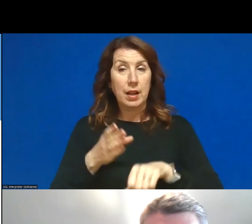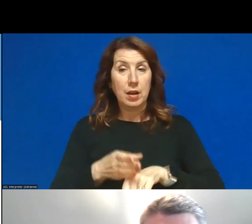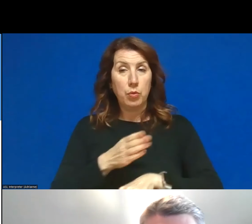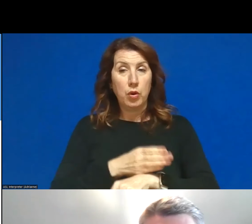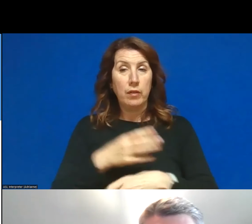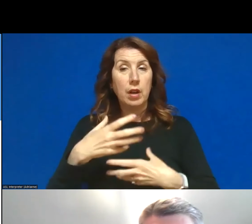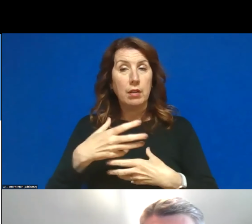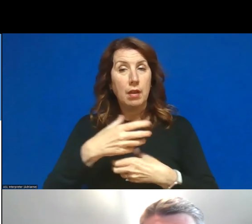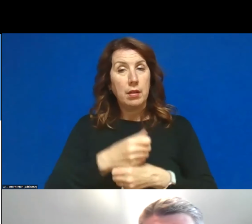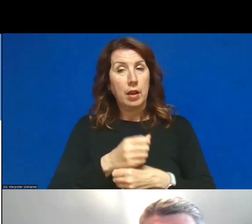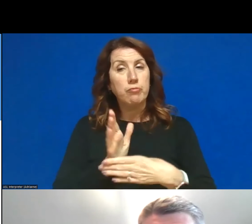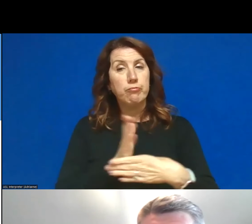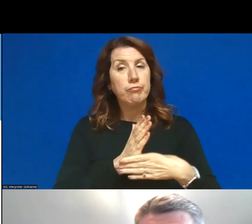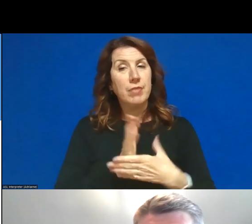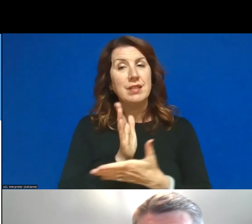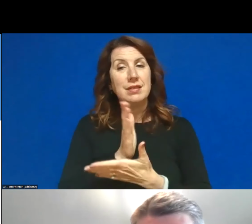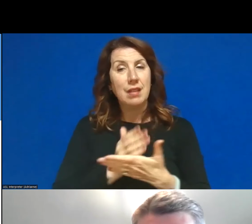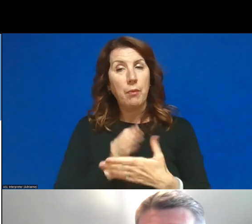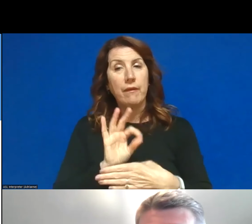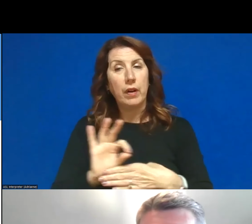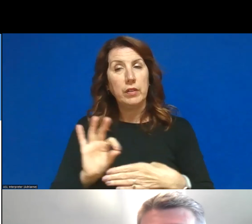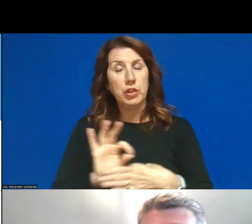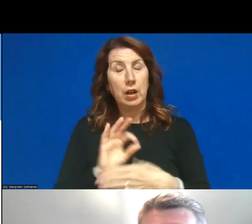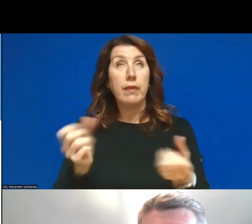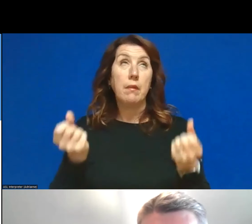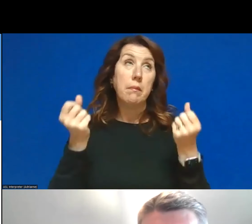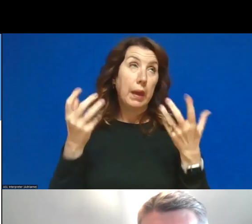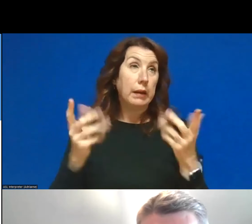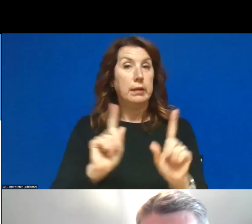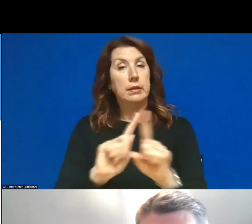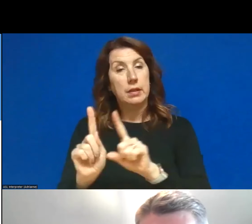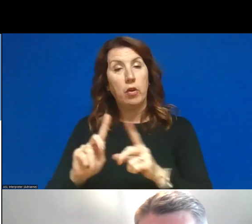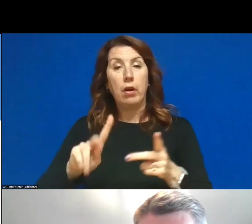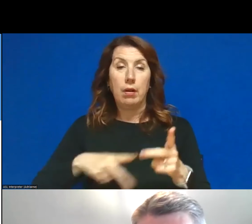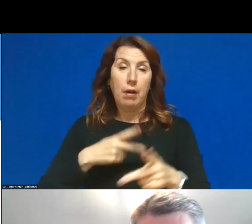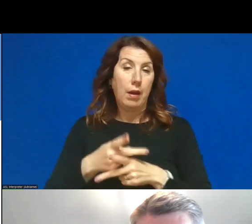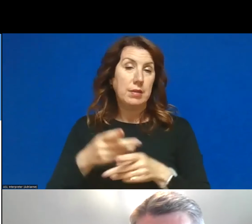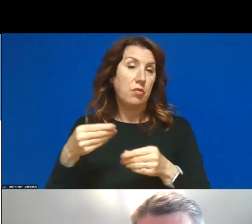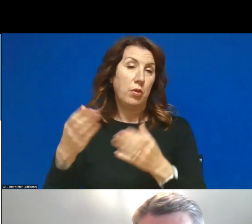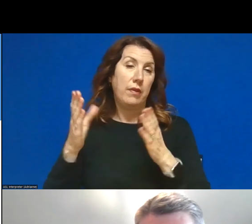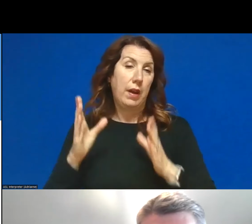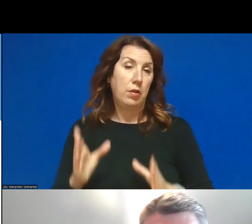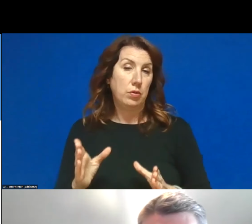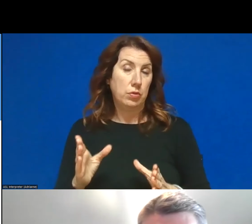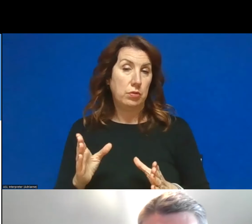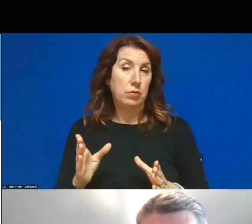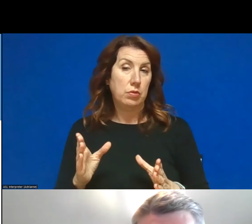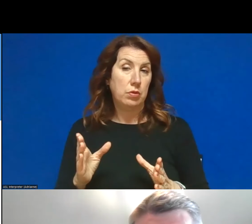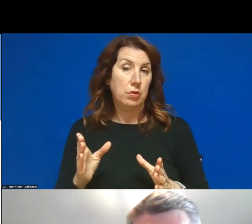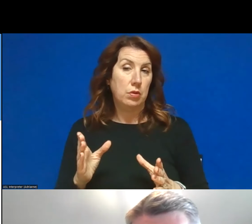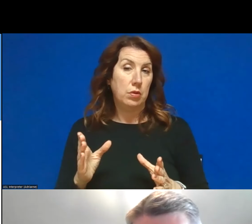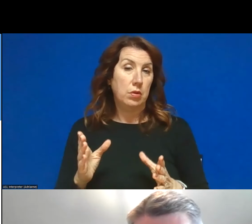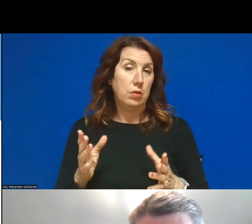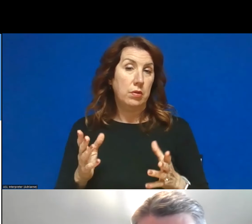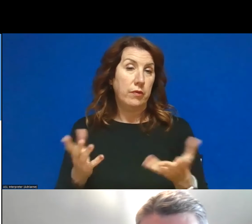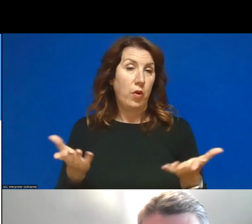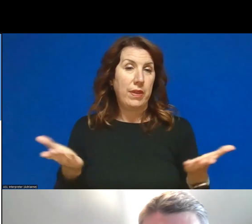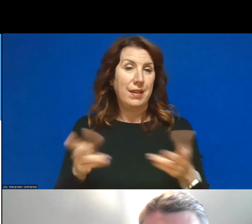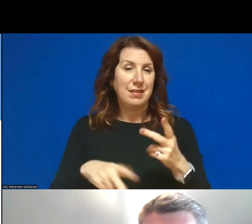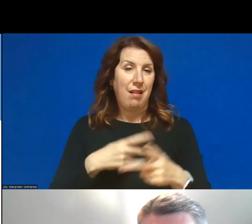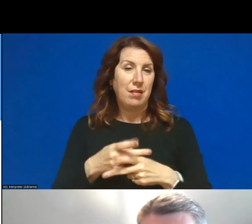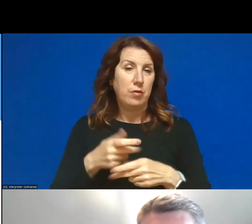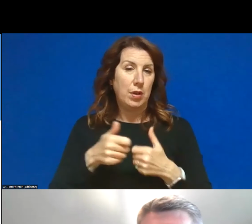functions of the many different types of providers providing this type of